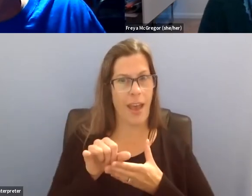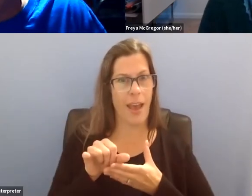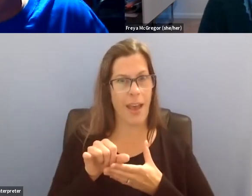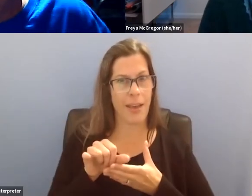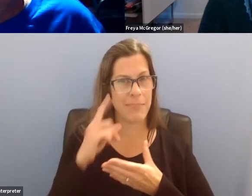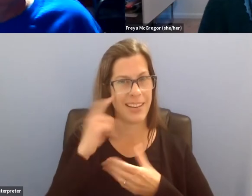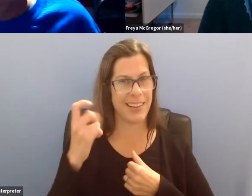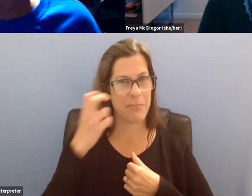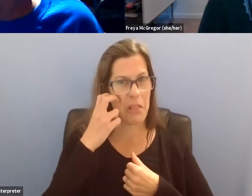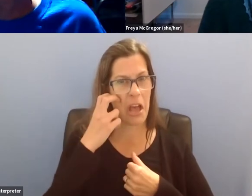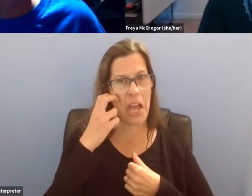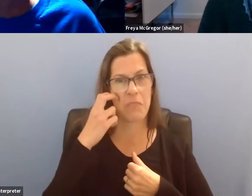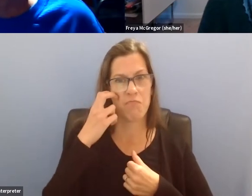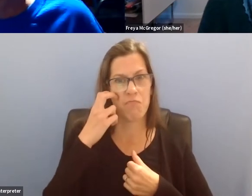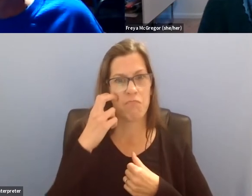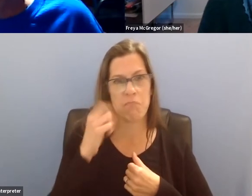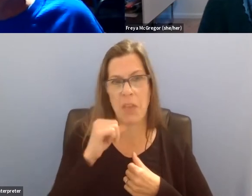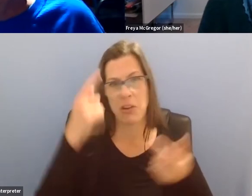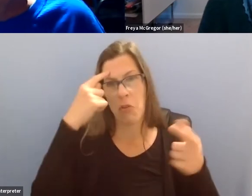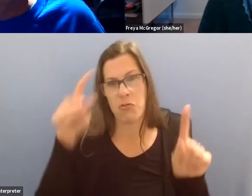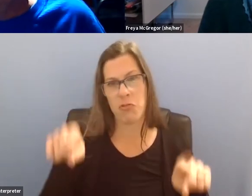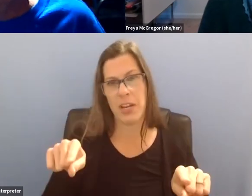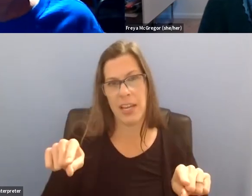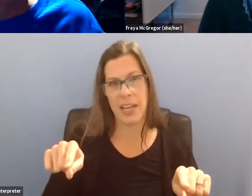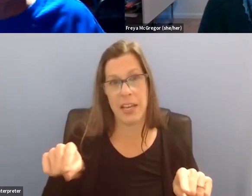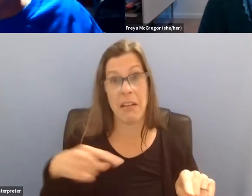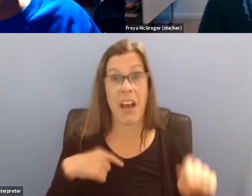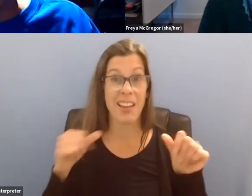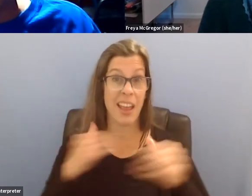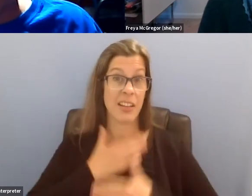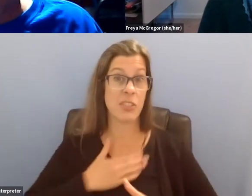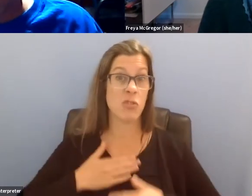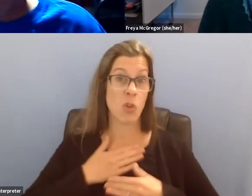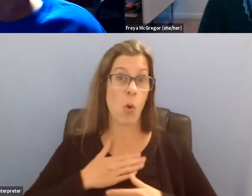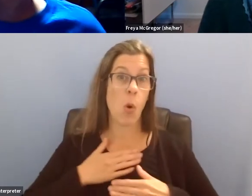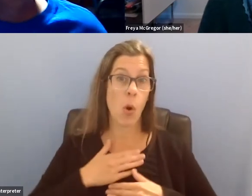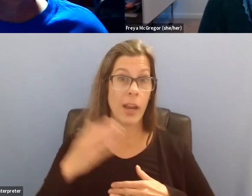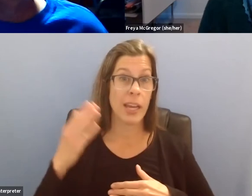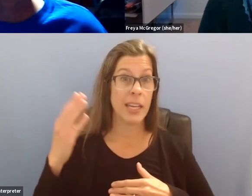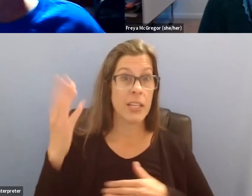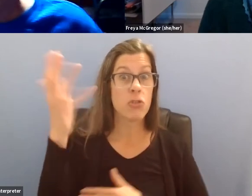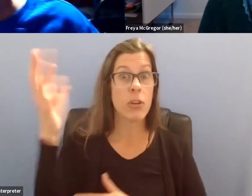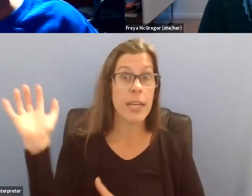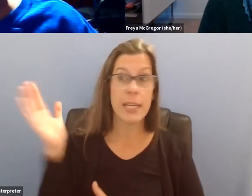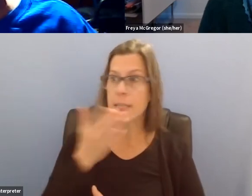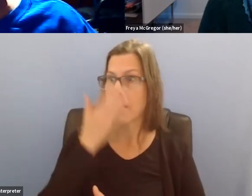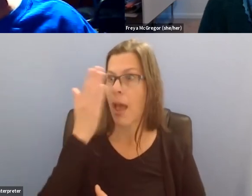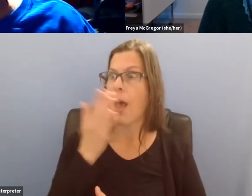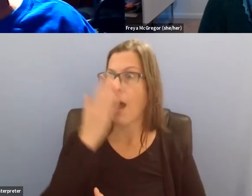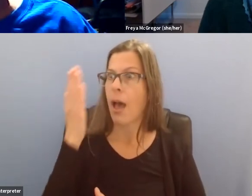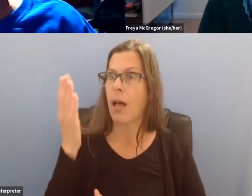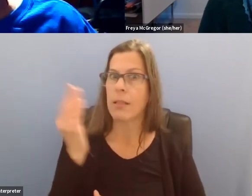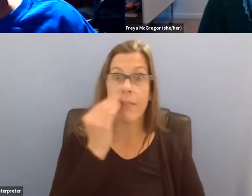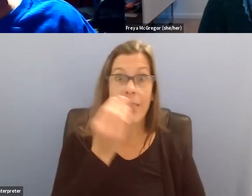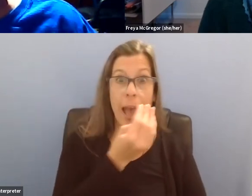make and the, the smells of the trees and the plants and the flowers and so on. It may be that I derive more joy